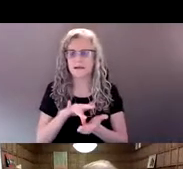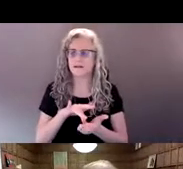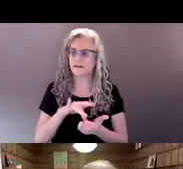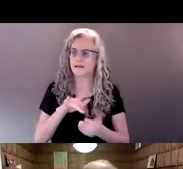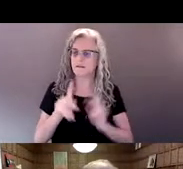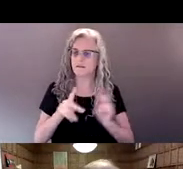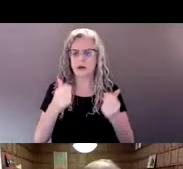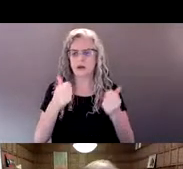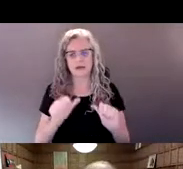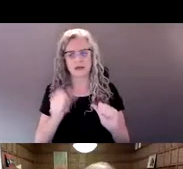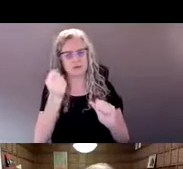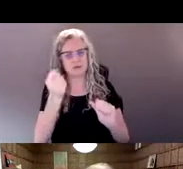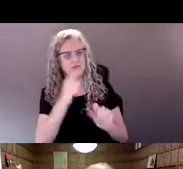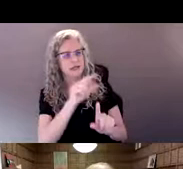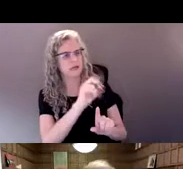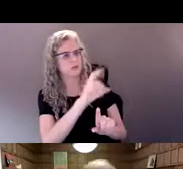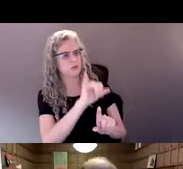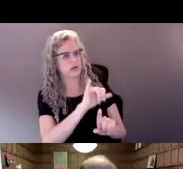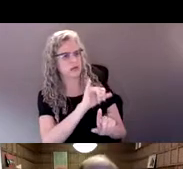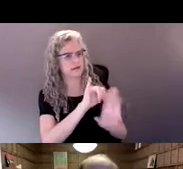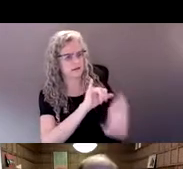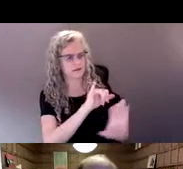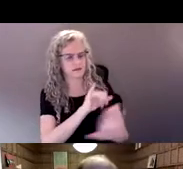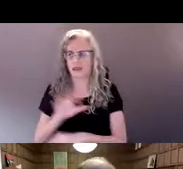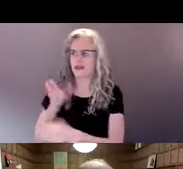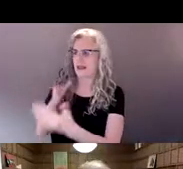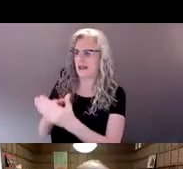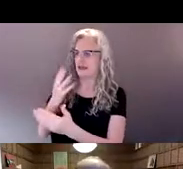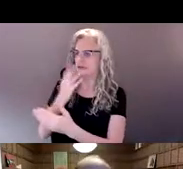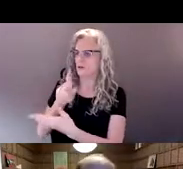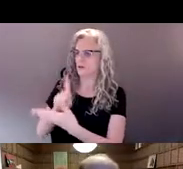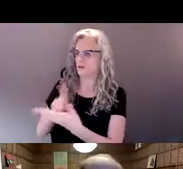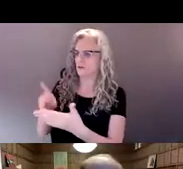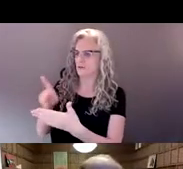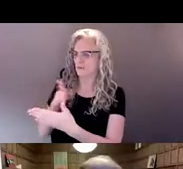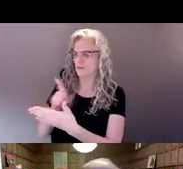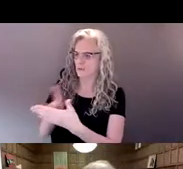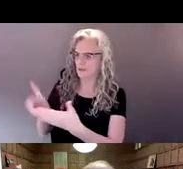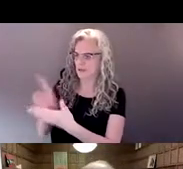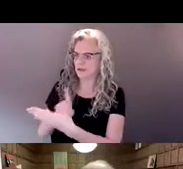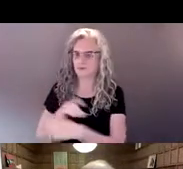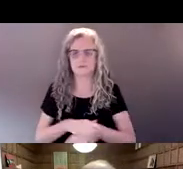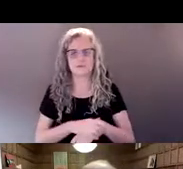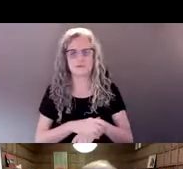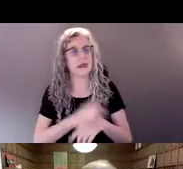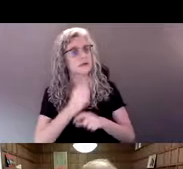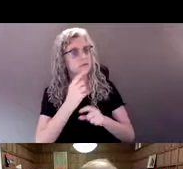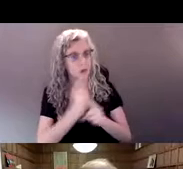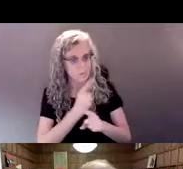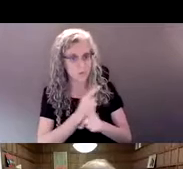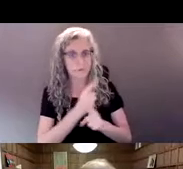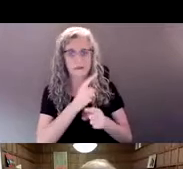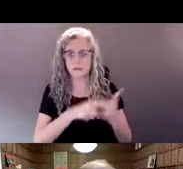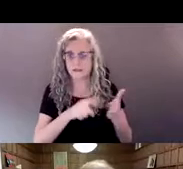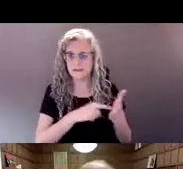distinguish between reality and anti-Jewish prejudice, between legitimate criticism of Israel and of Jews